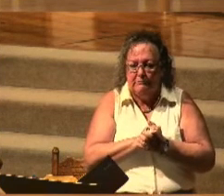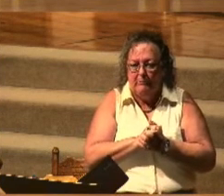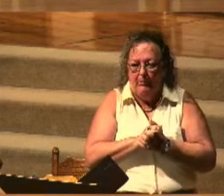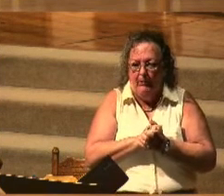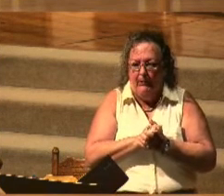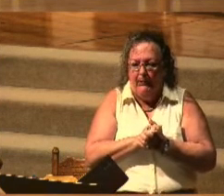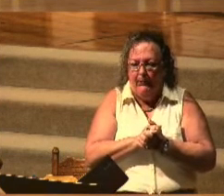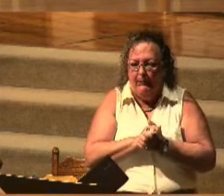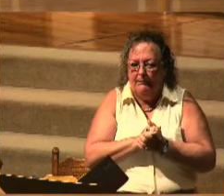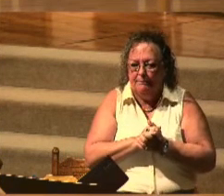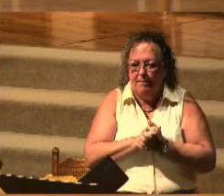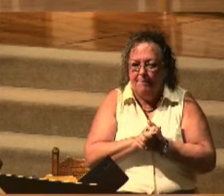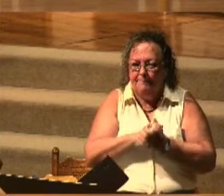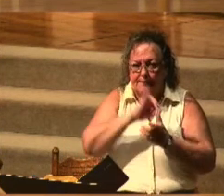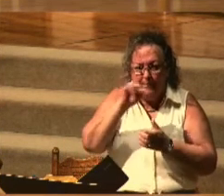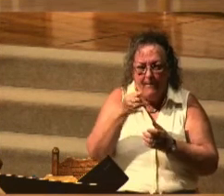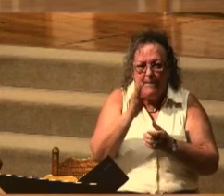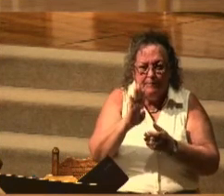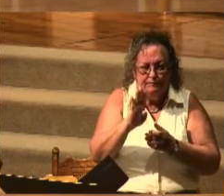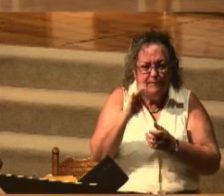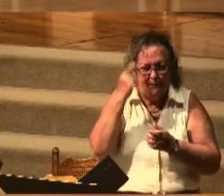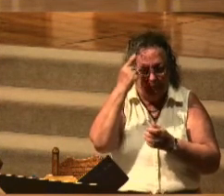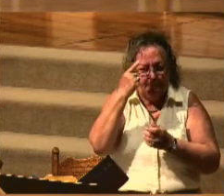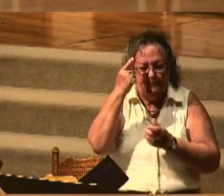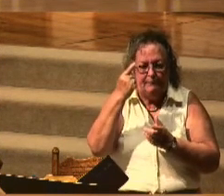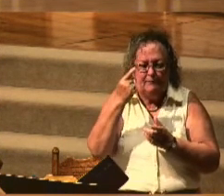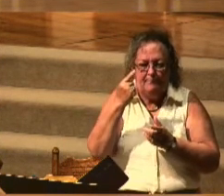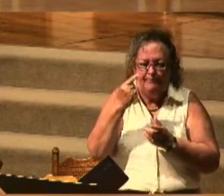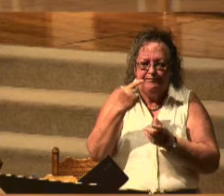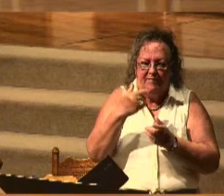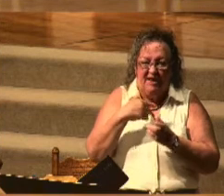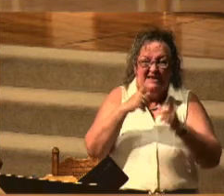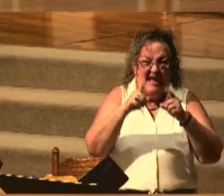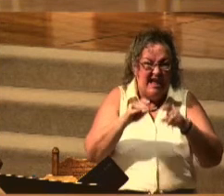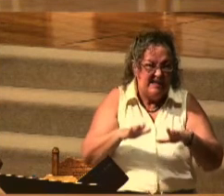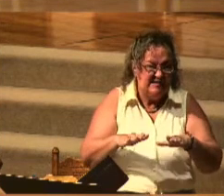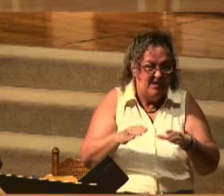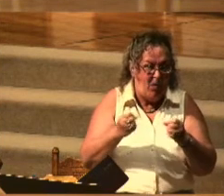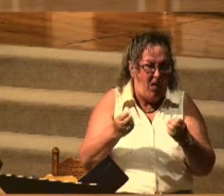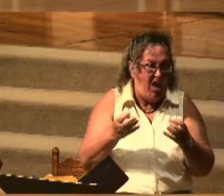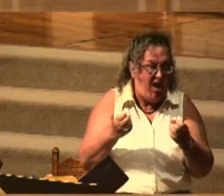Think about this. Job, he went through the test,